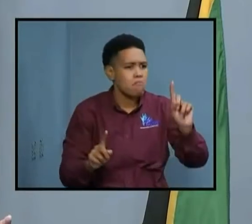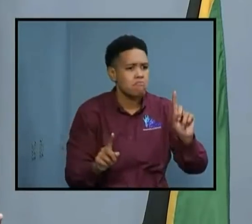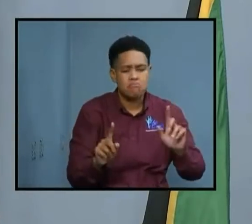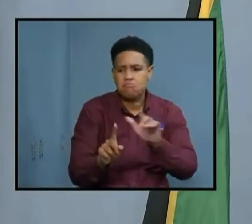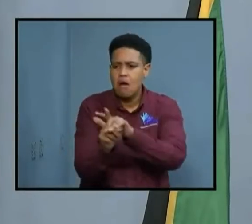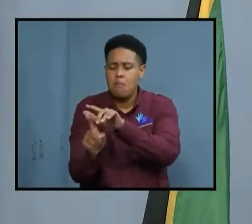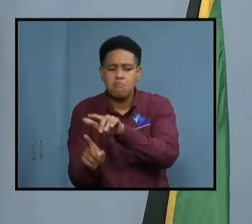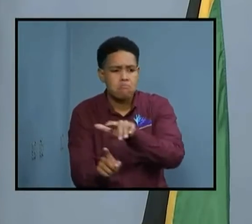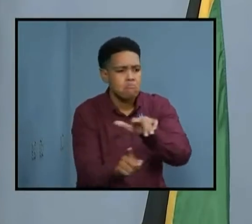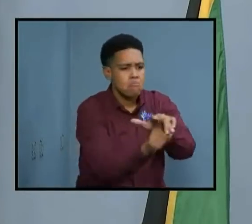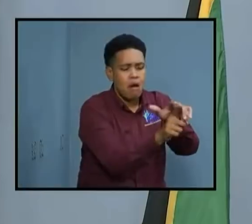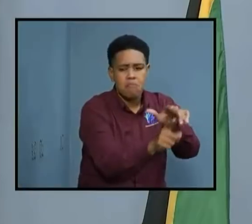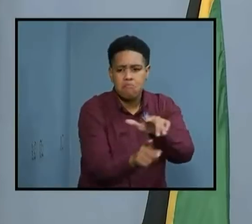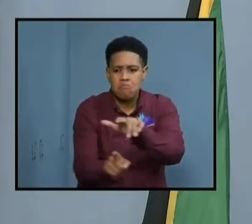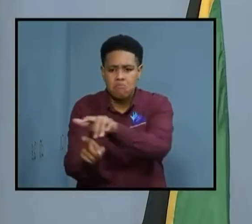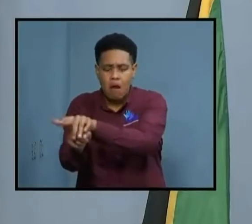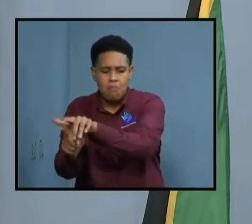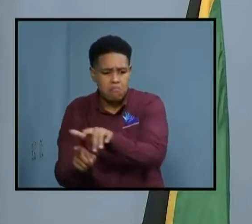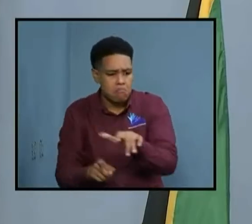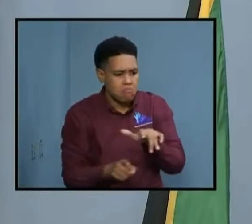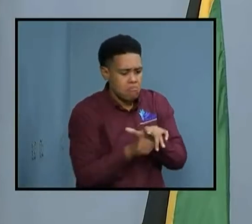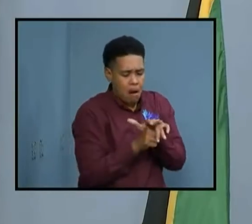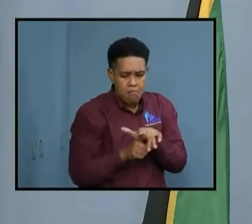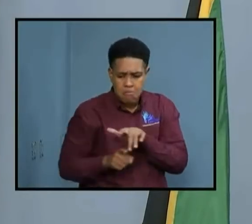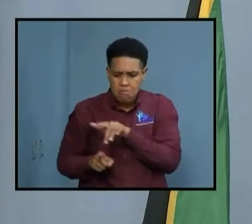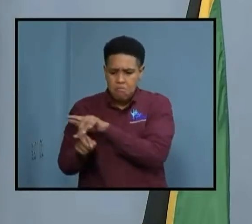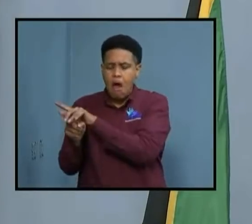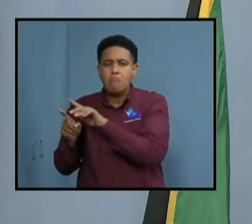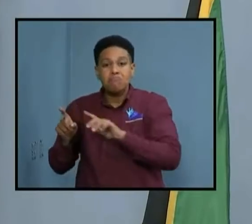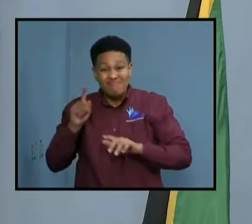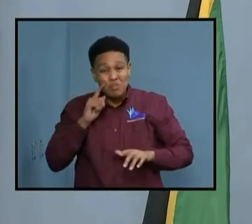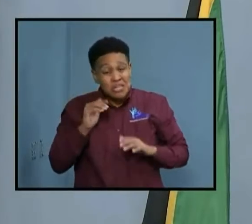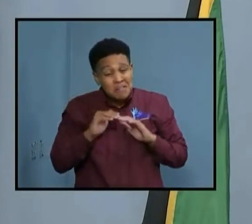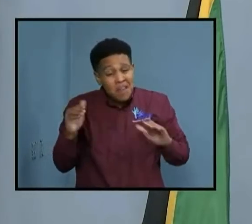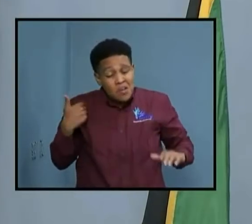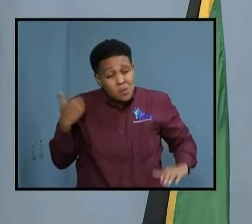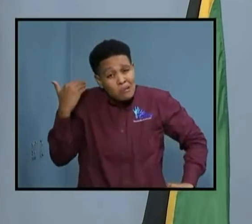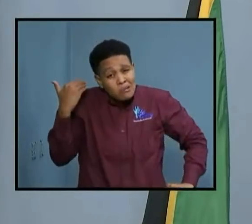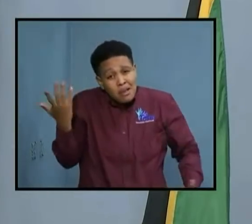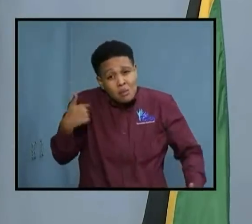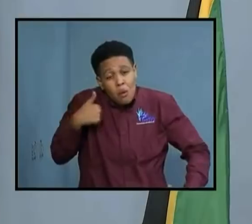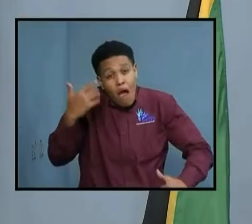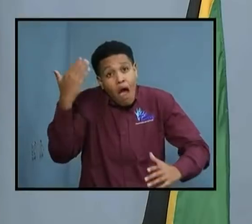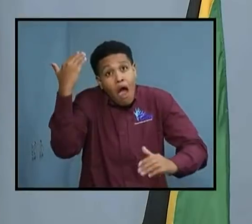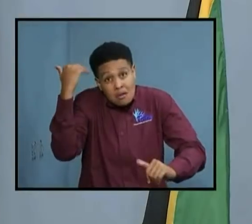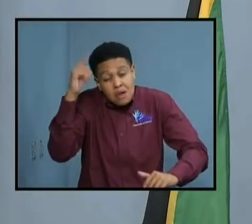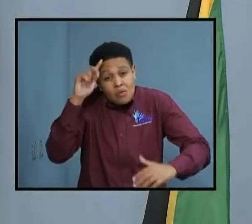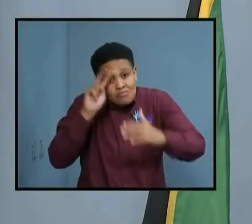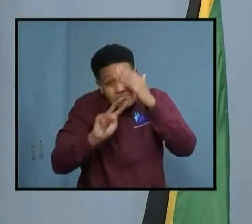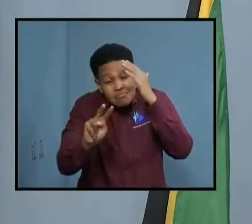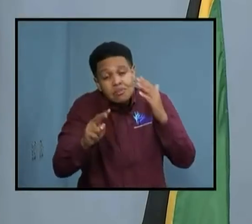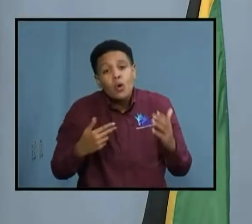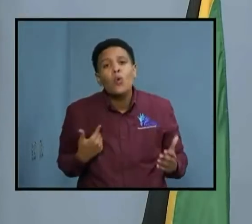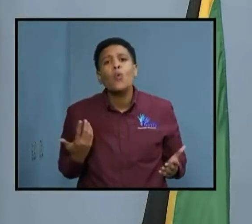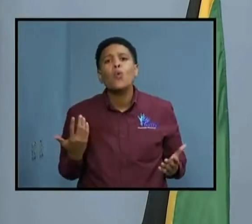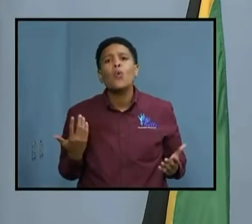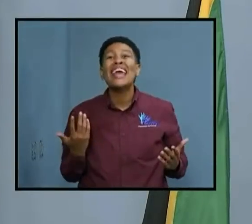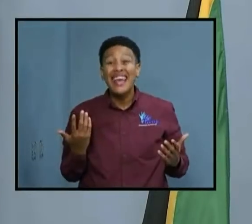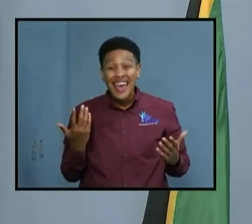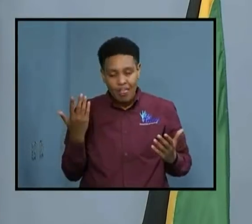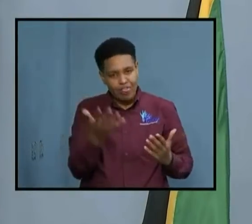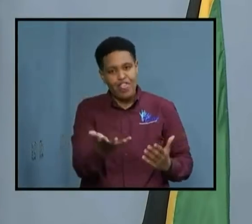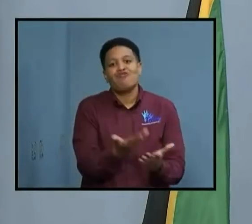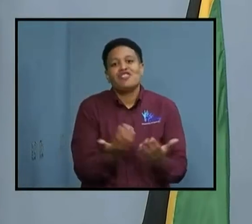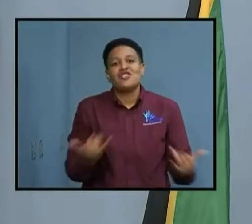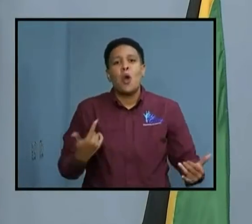any point in time. And it's a phase that we have to go through. We anticipated it, we had predicted it, we're there now. We did well to delay it,